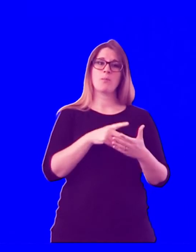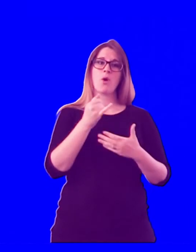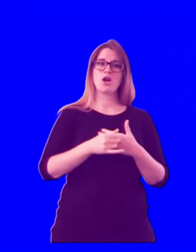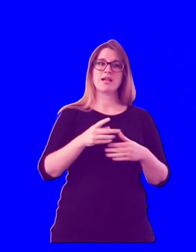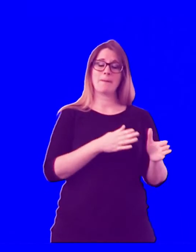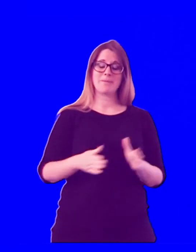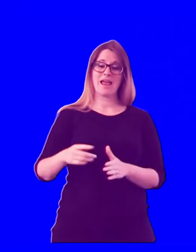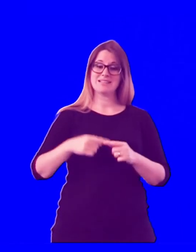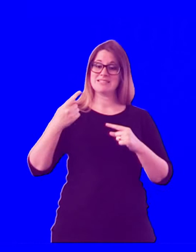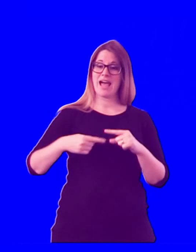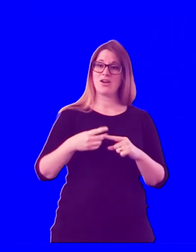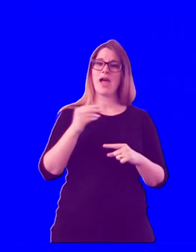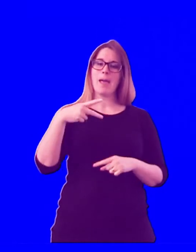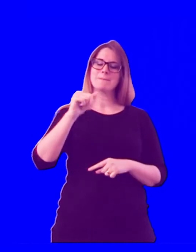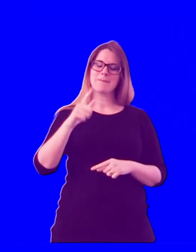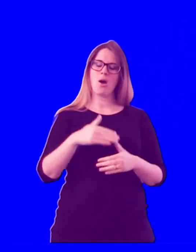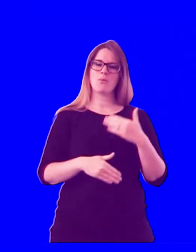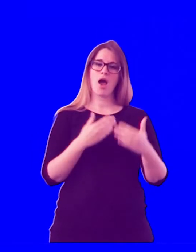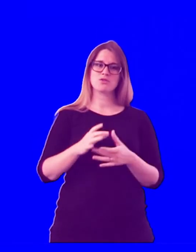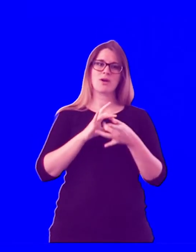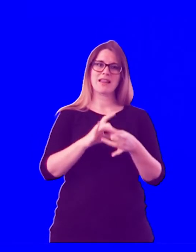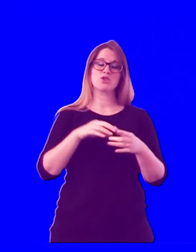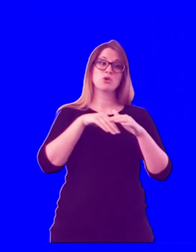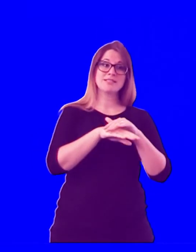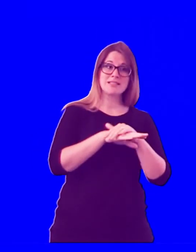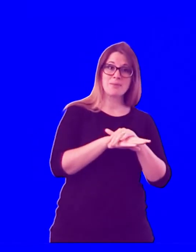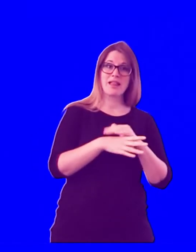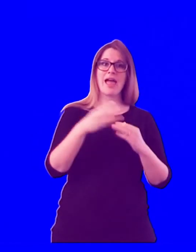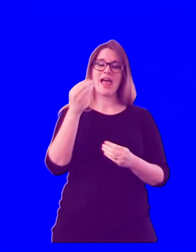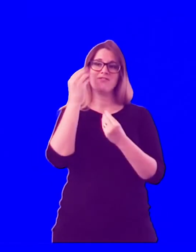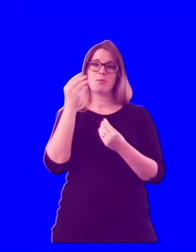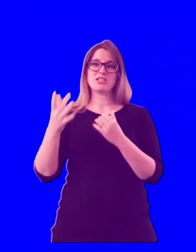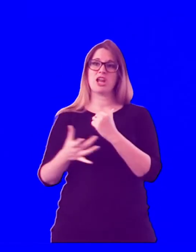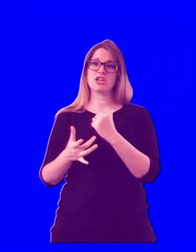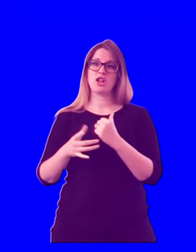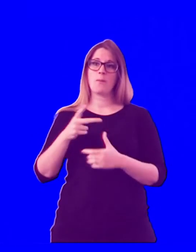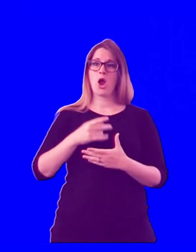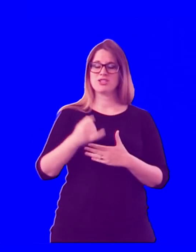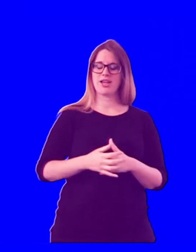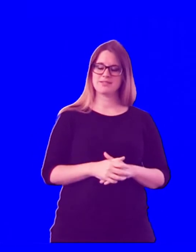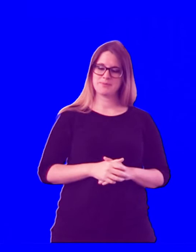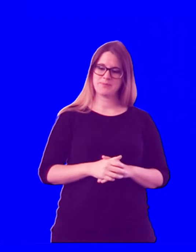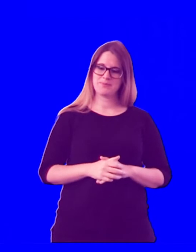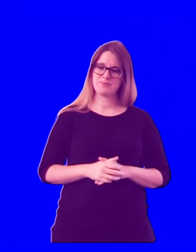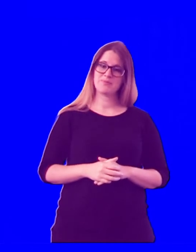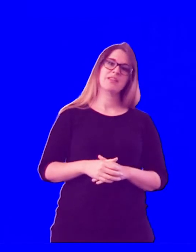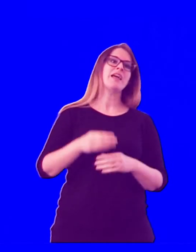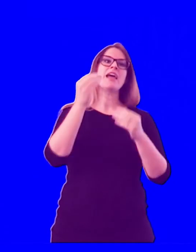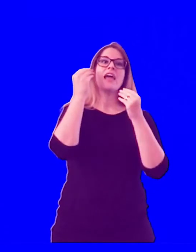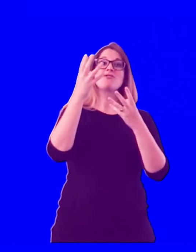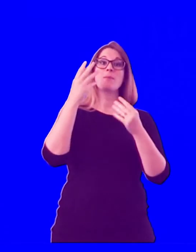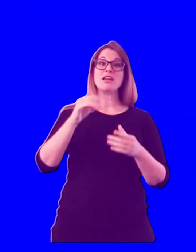cycle and the PAL process as it relates to accessibility in information technology projects. The